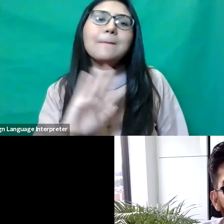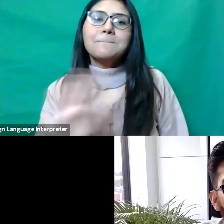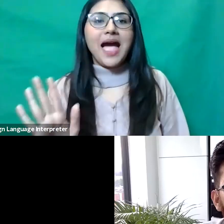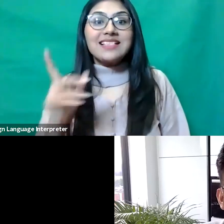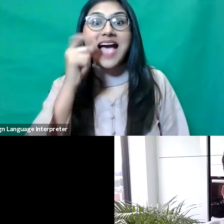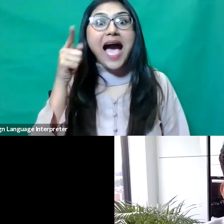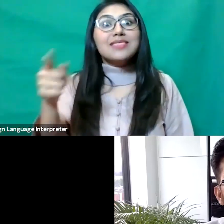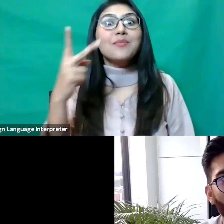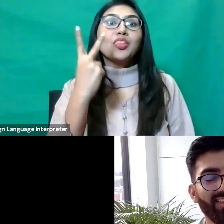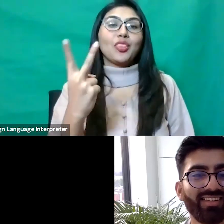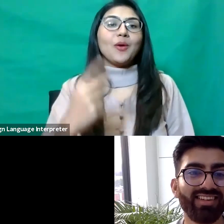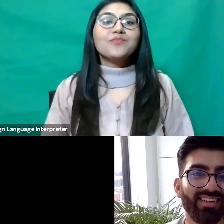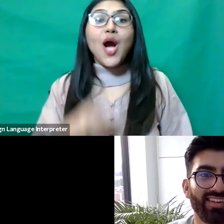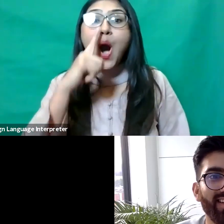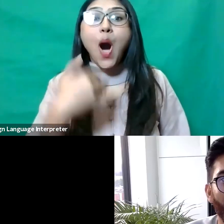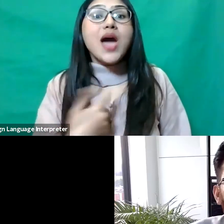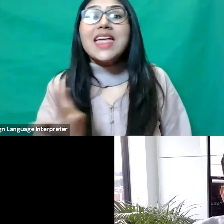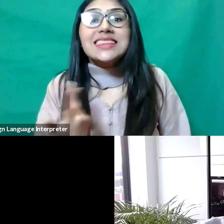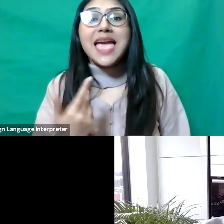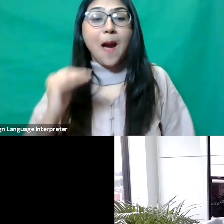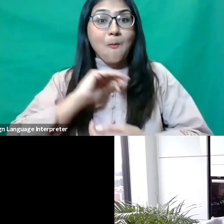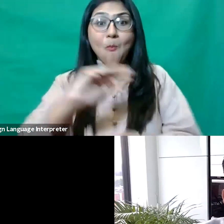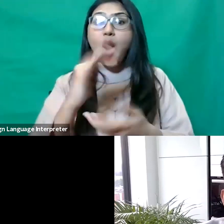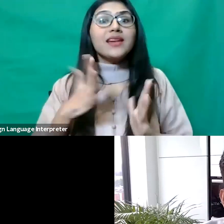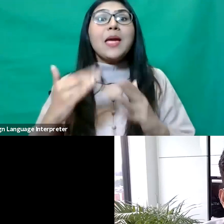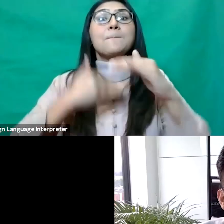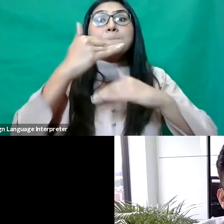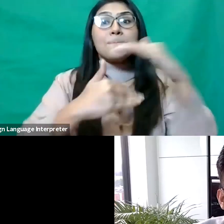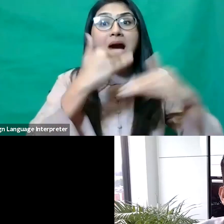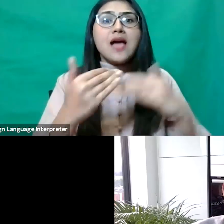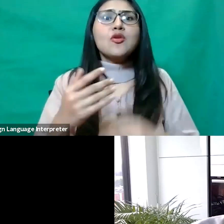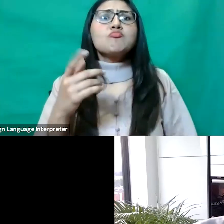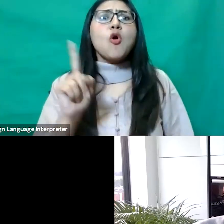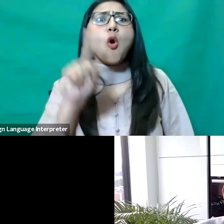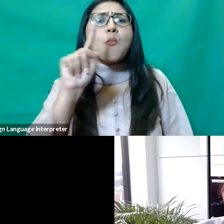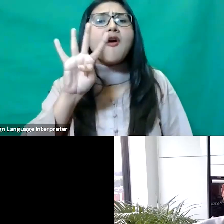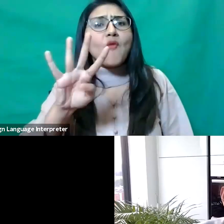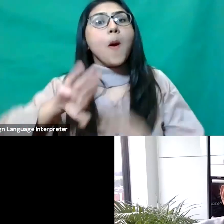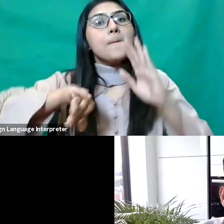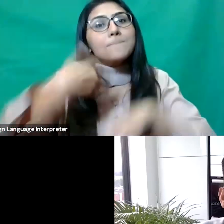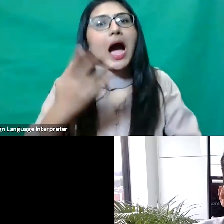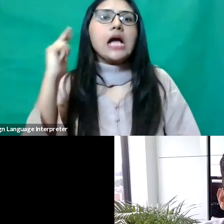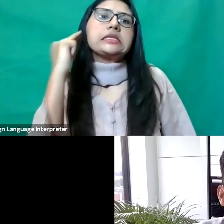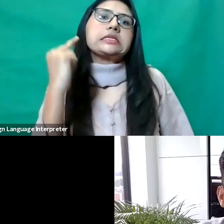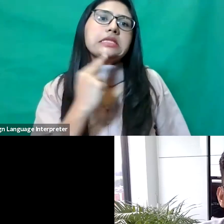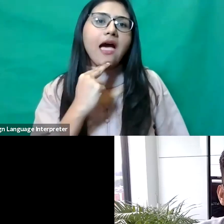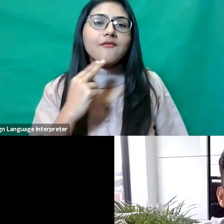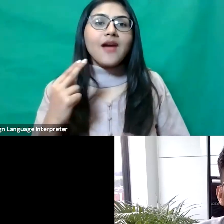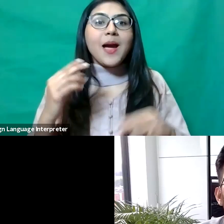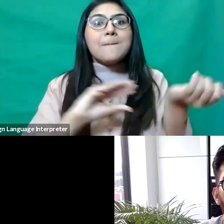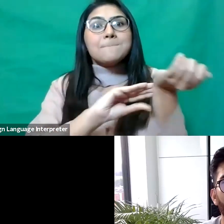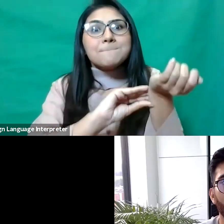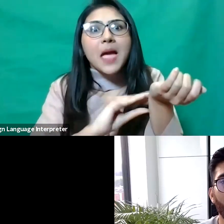wasn't actually born with a hearing loss. It was kind of discovered around the age of 4. Oh, that makes sense. It's quite interesting to